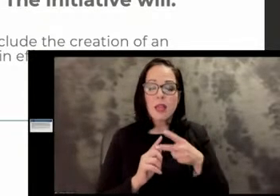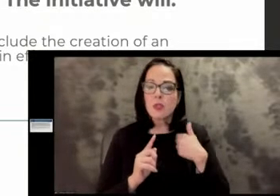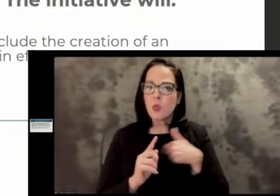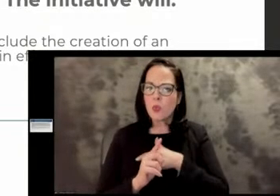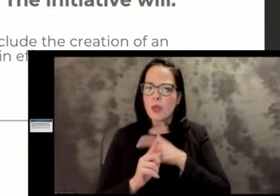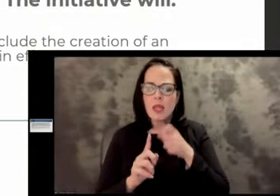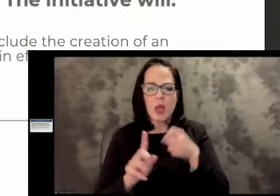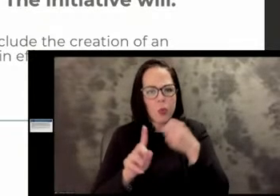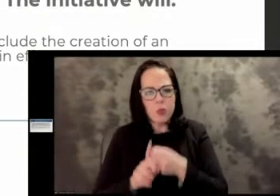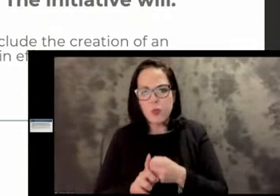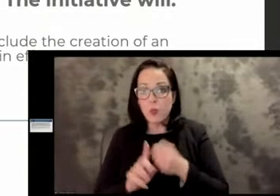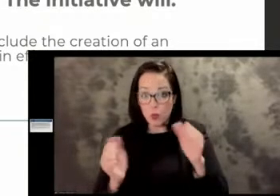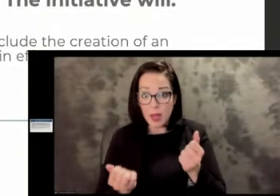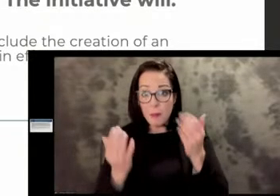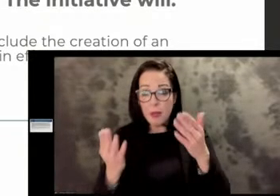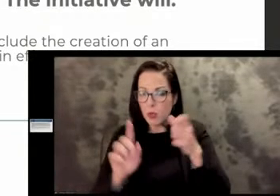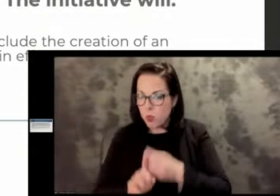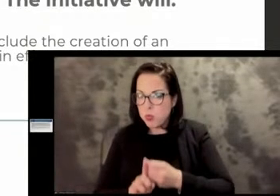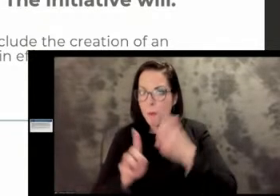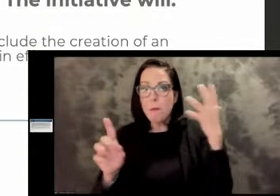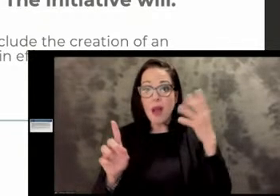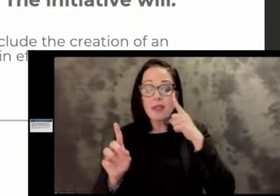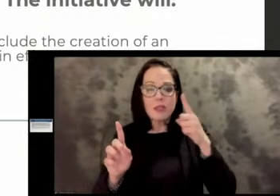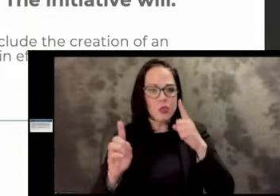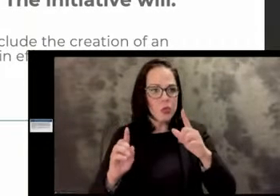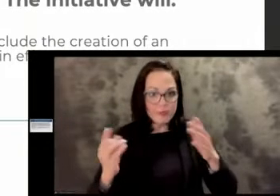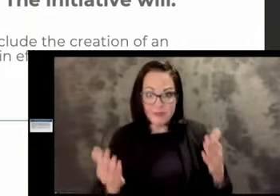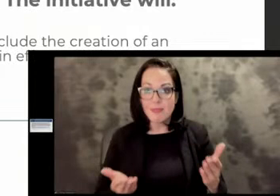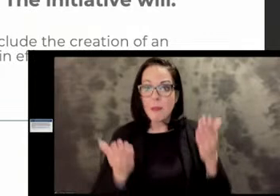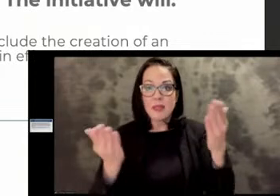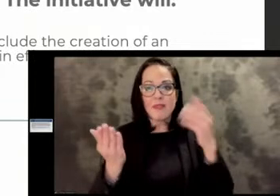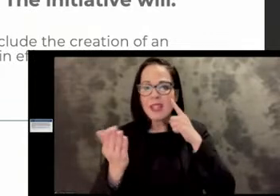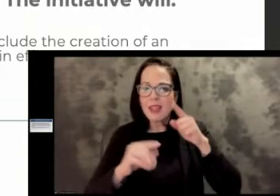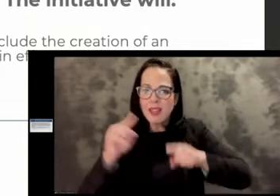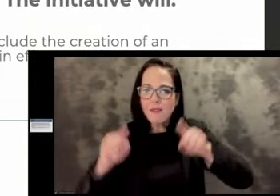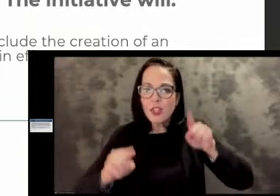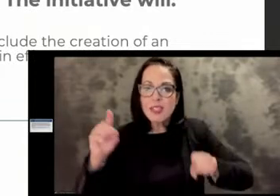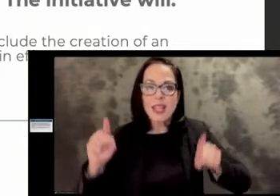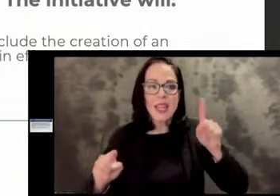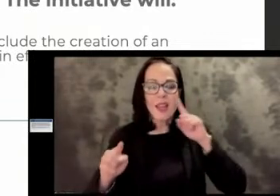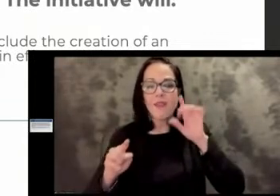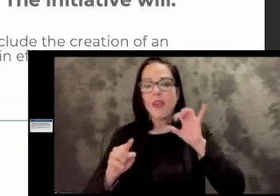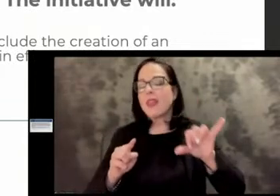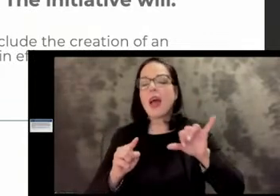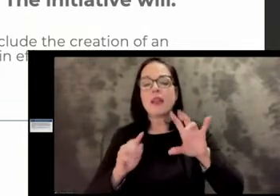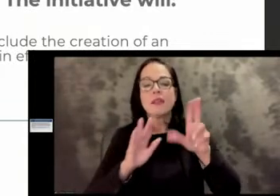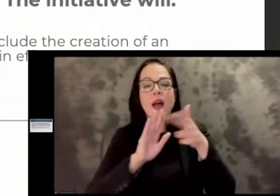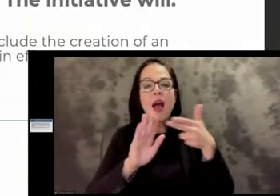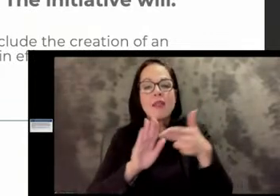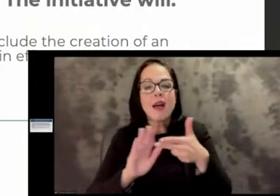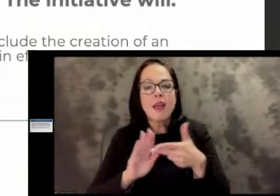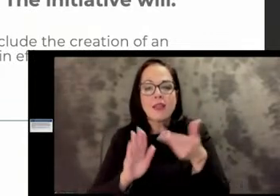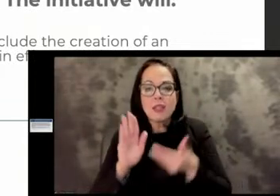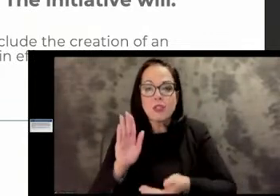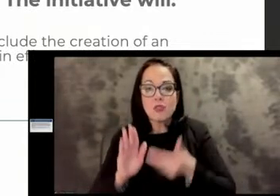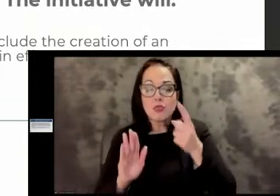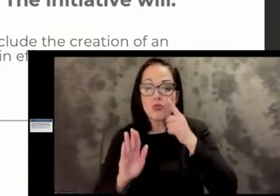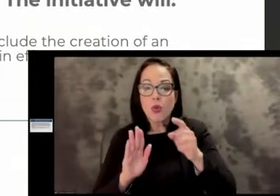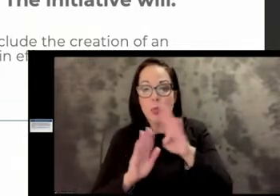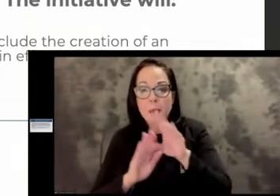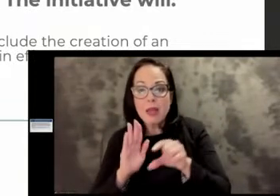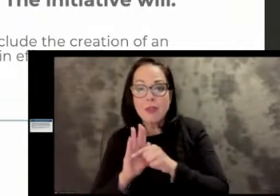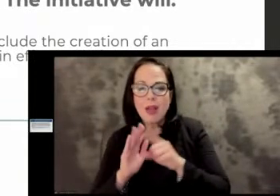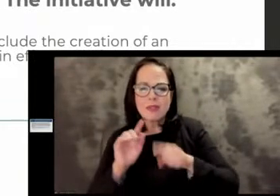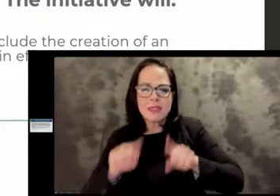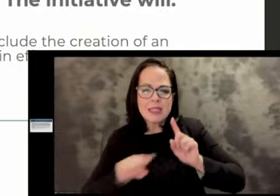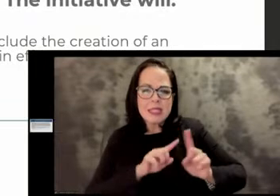robust initiative centered on uplifting the diversity of Americans and highlighting the multiple cultures, ethnicities, and backgrounds that